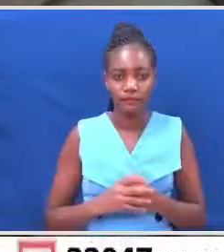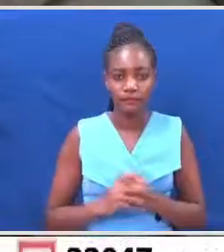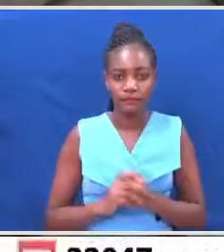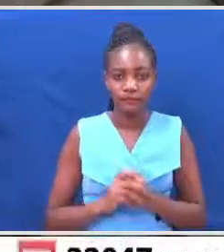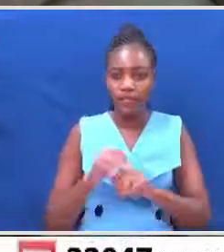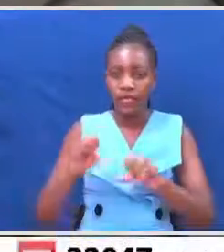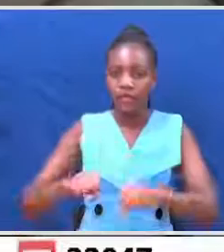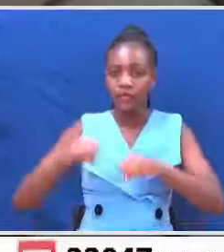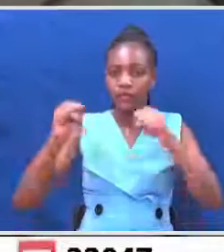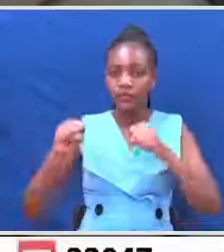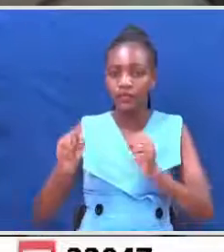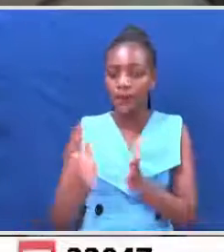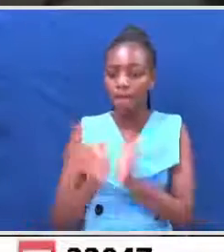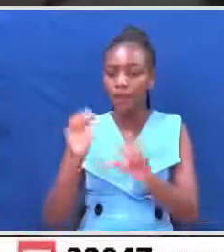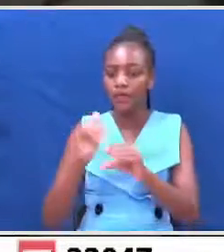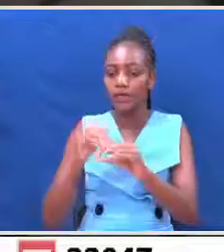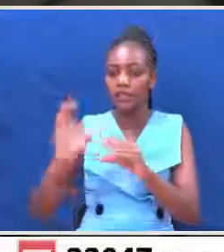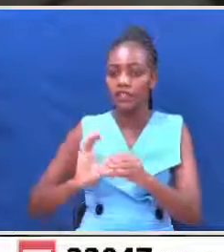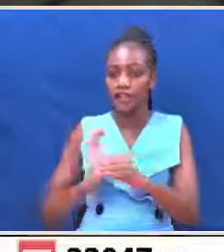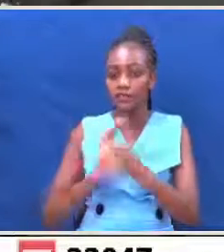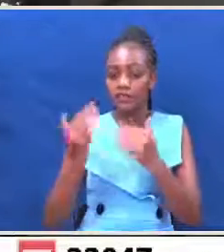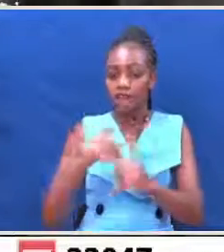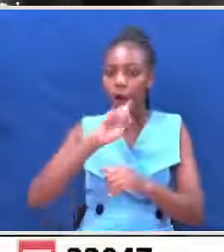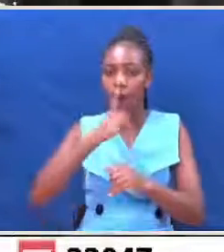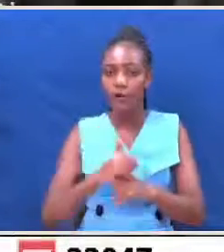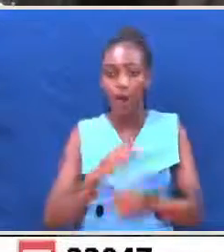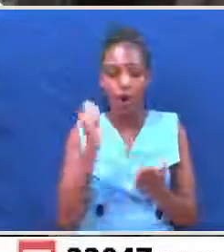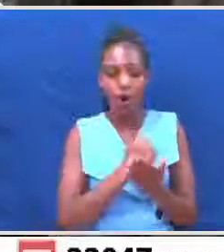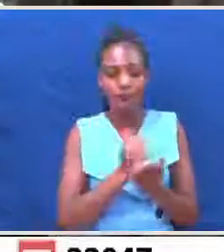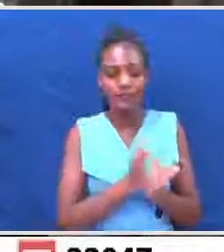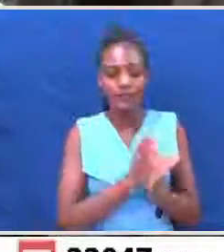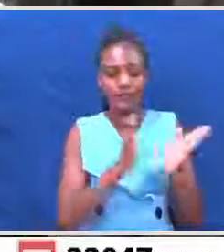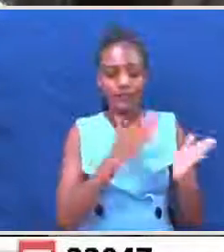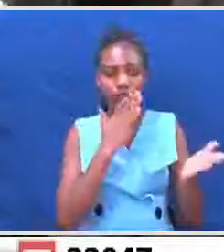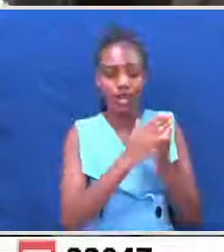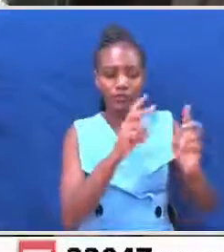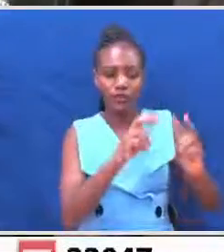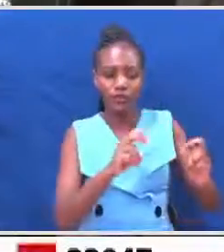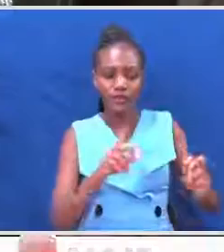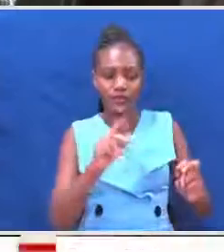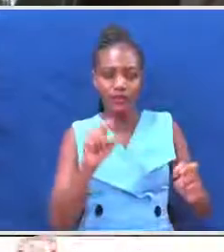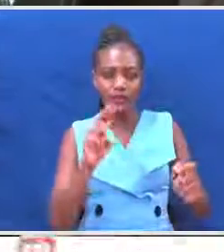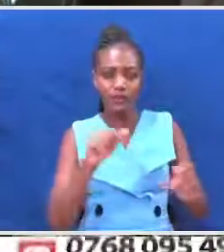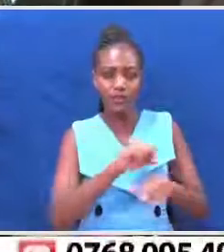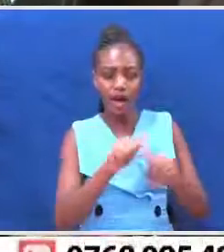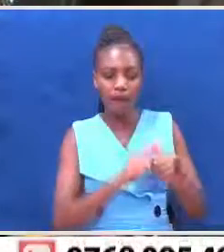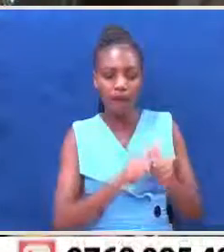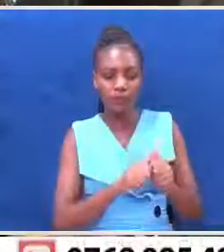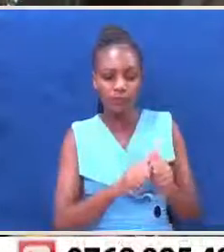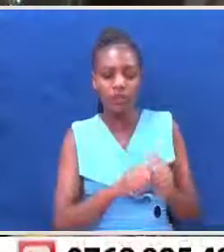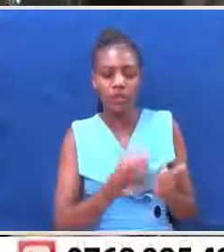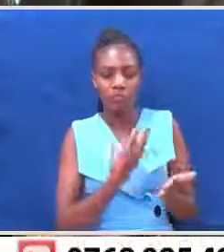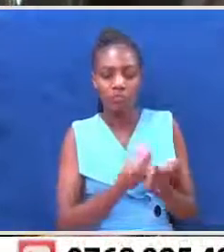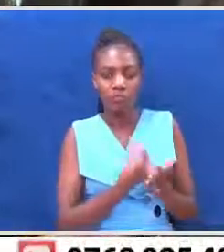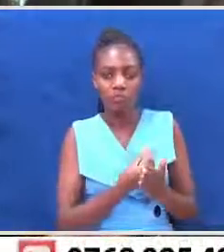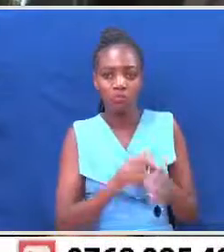The chairman of the Public Investment Committee has ordered the Auditor General to investigate KEMSA over alleged unlawful